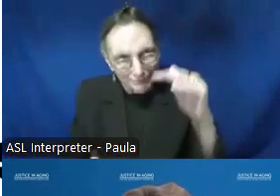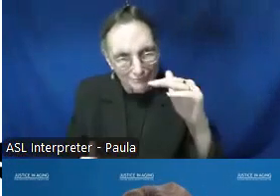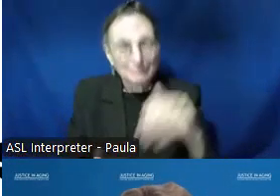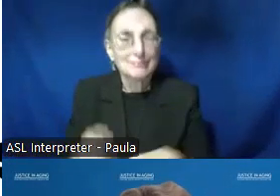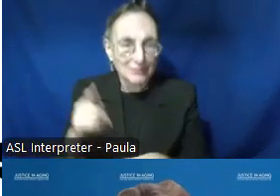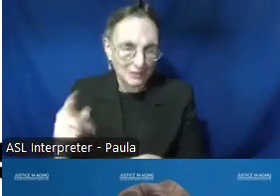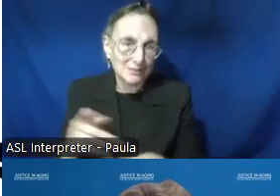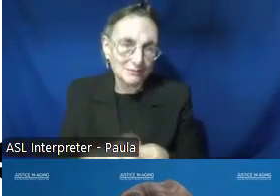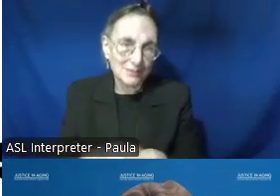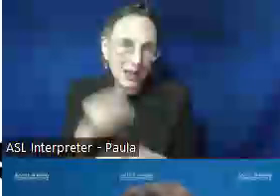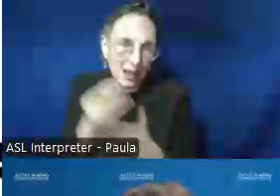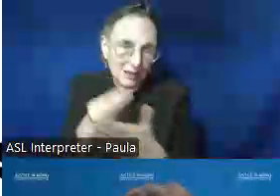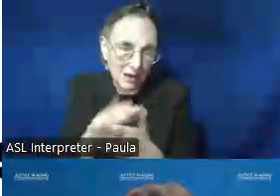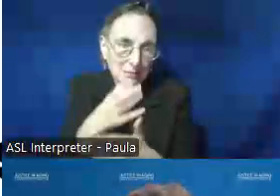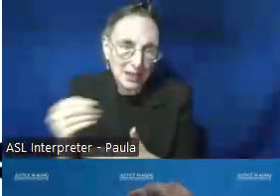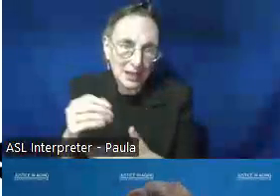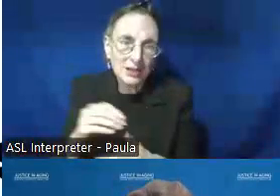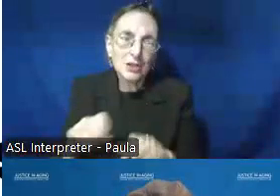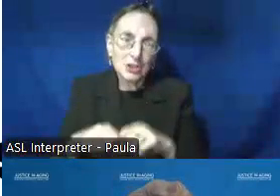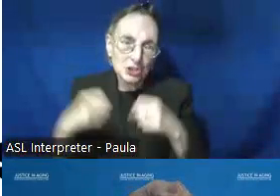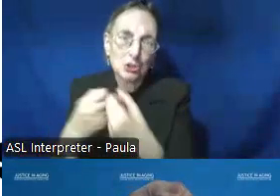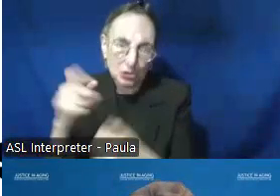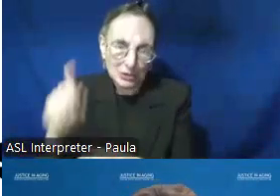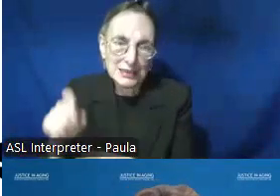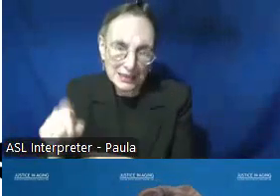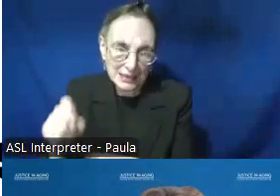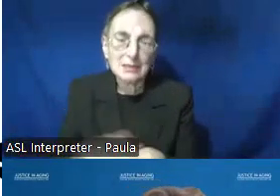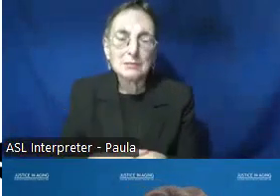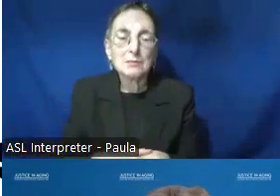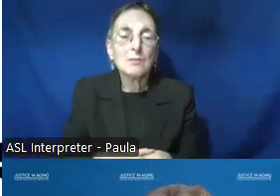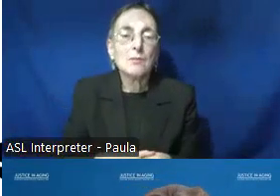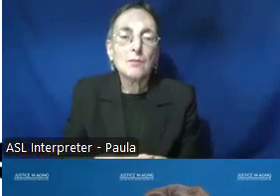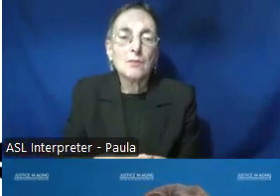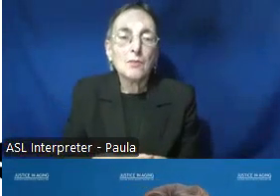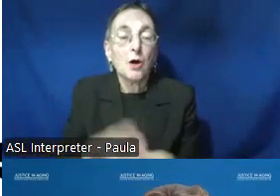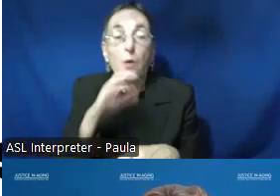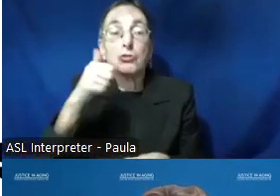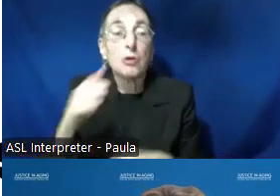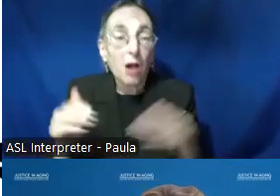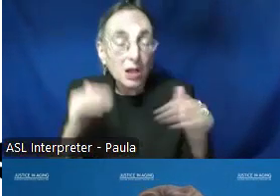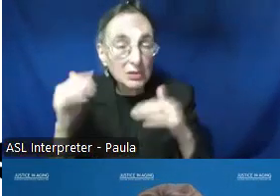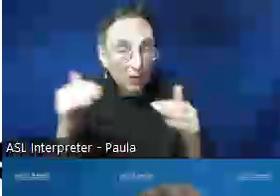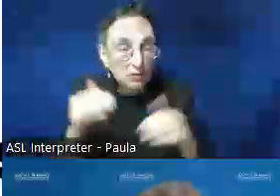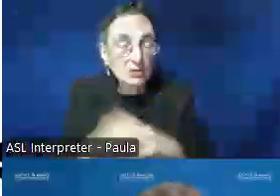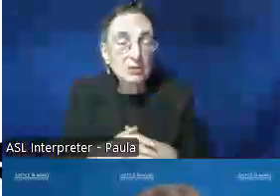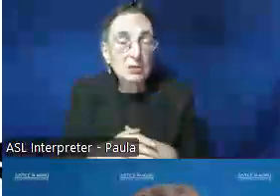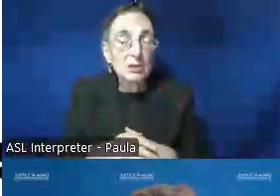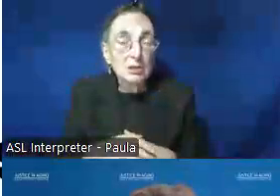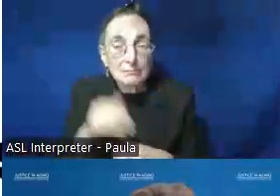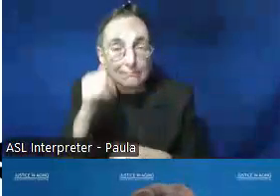the greatest economic or social need. And that includes older adults experiencing